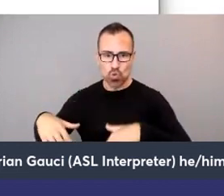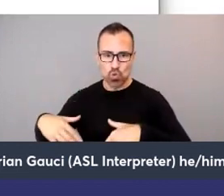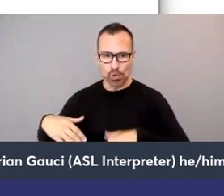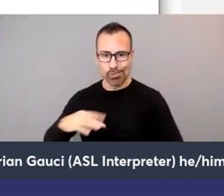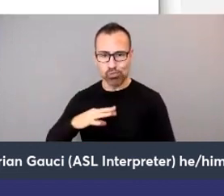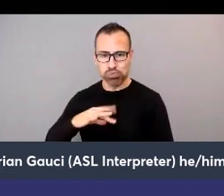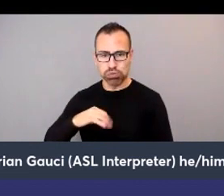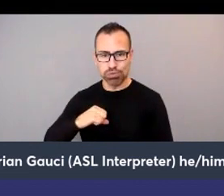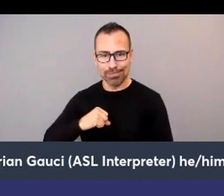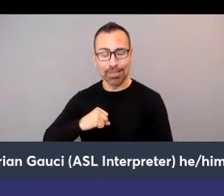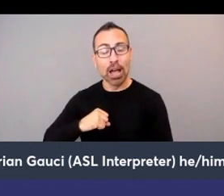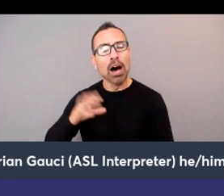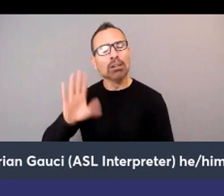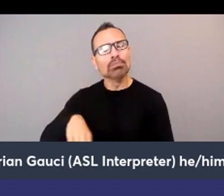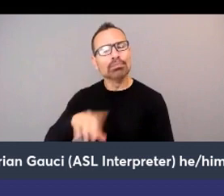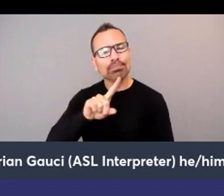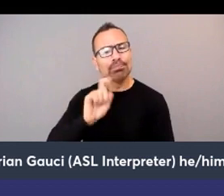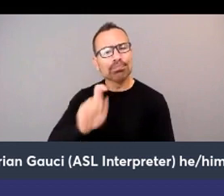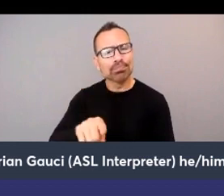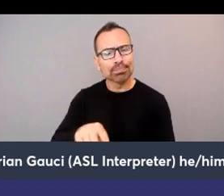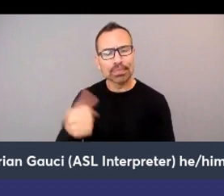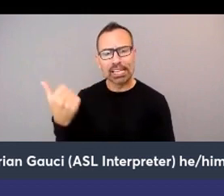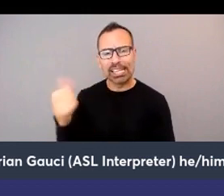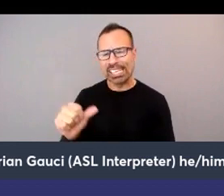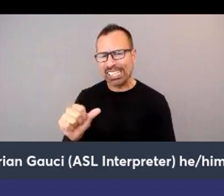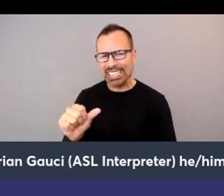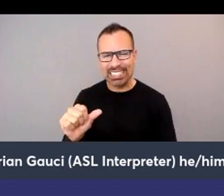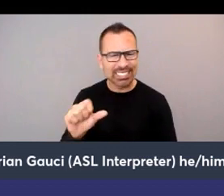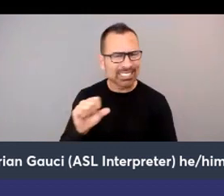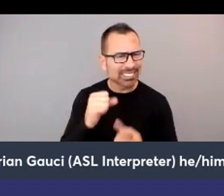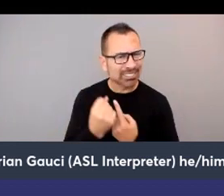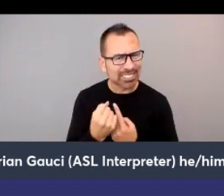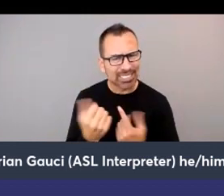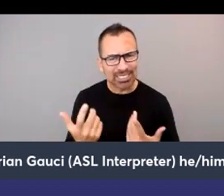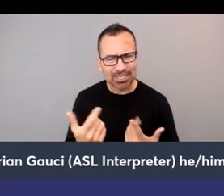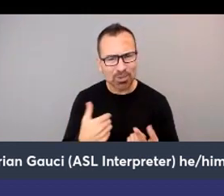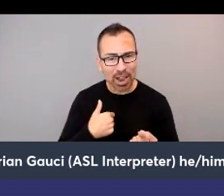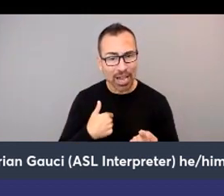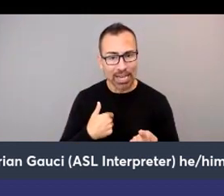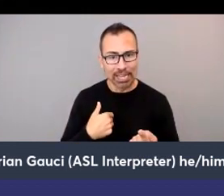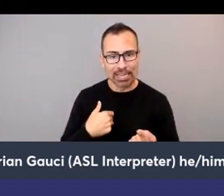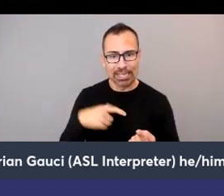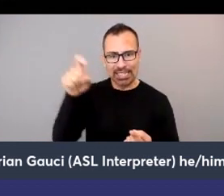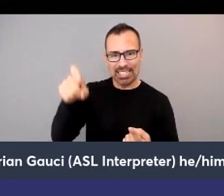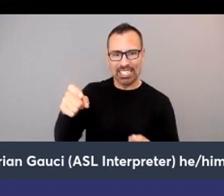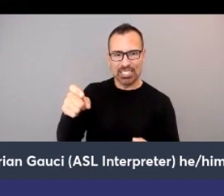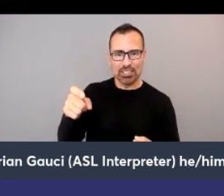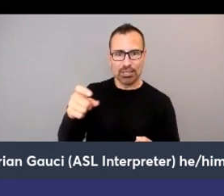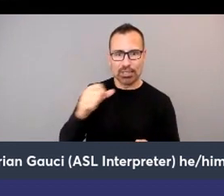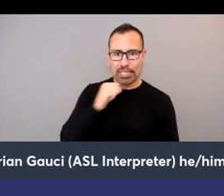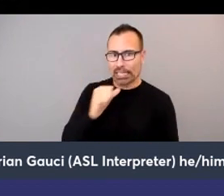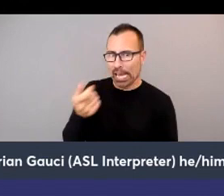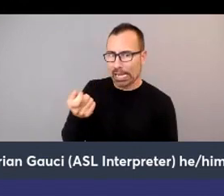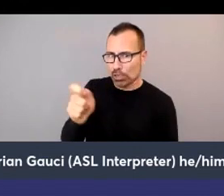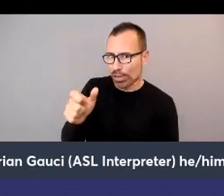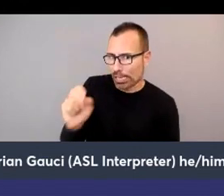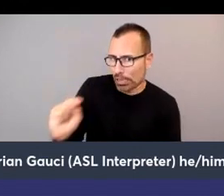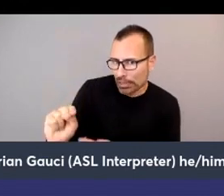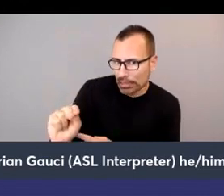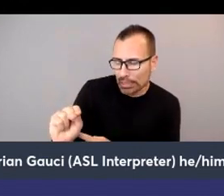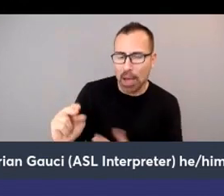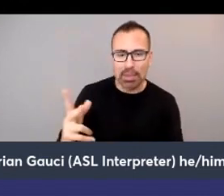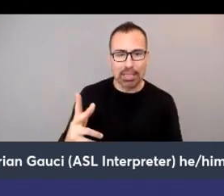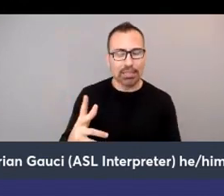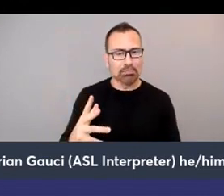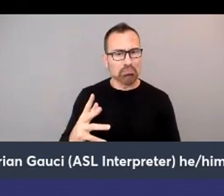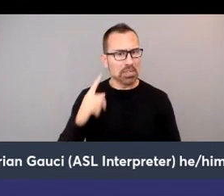I wanted to ask any circumstances where I shouldn't turn this on. I mean, it sounds like I probably should, unless I have a